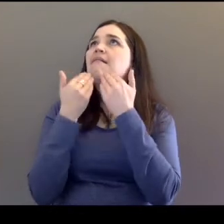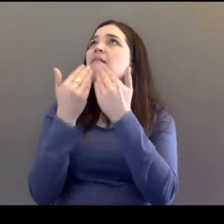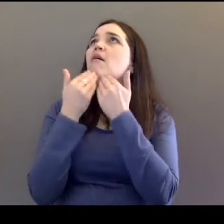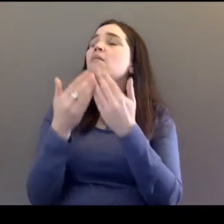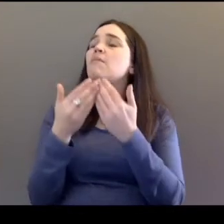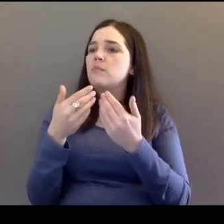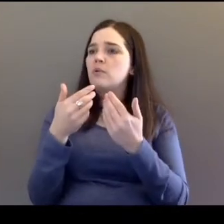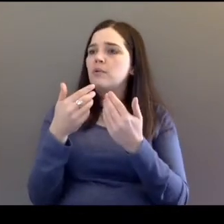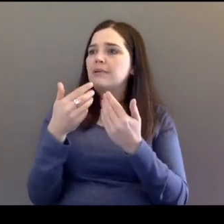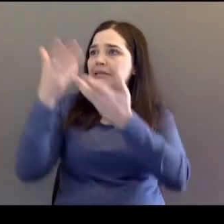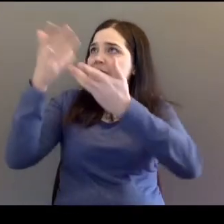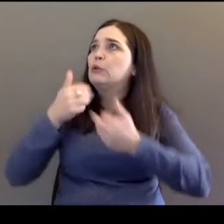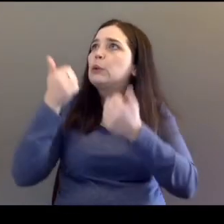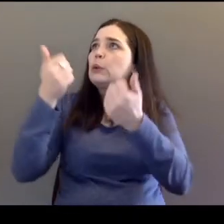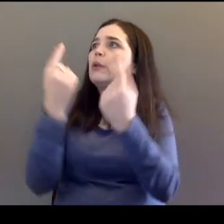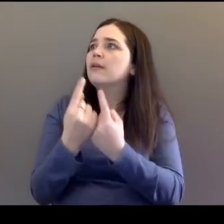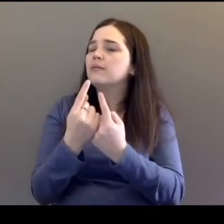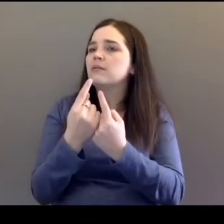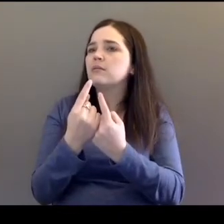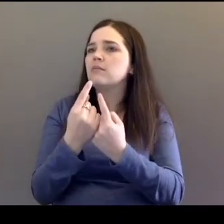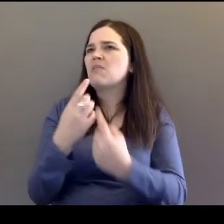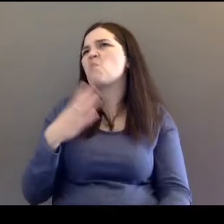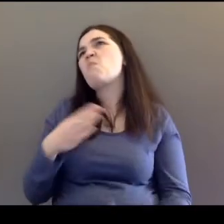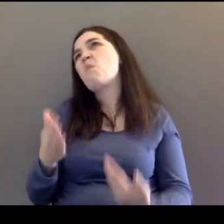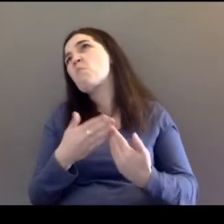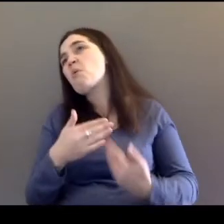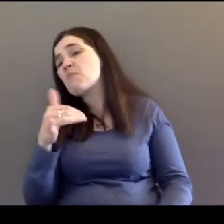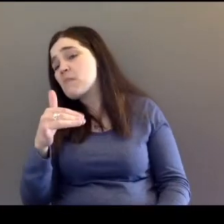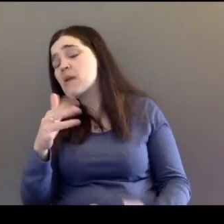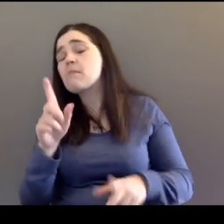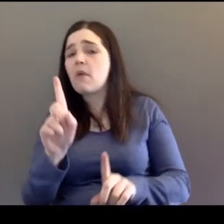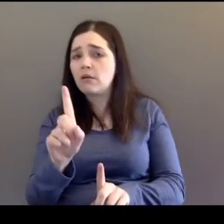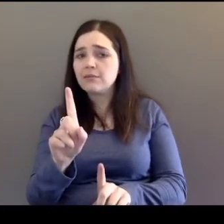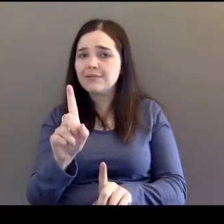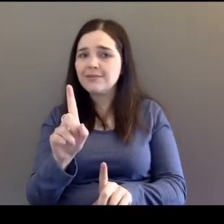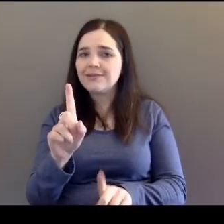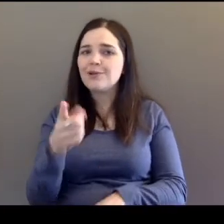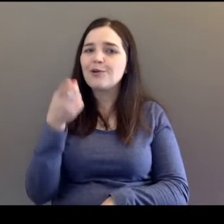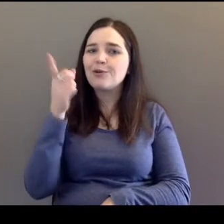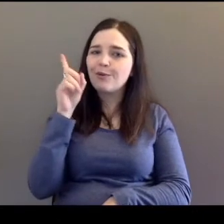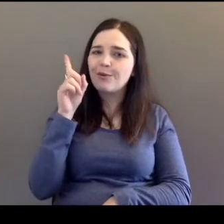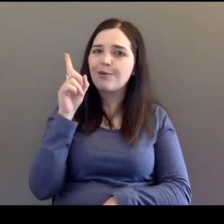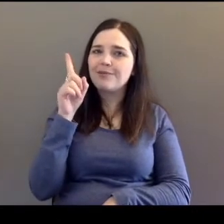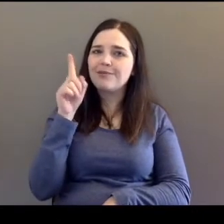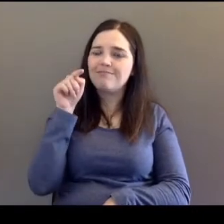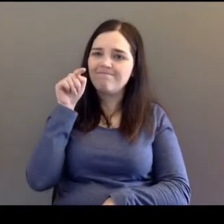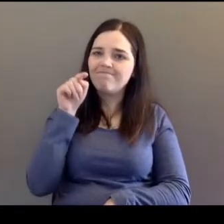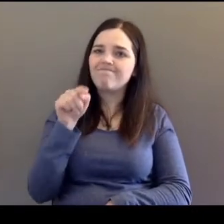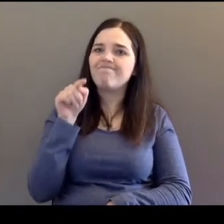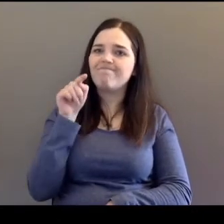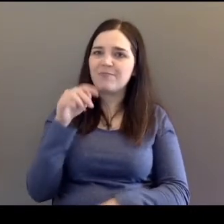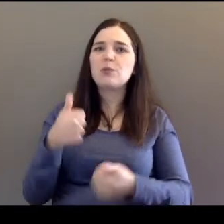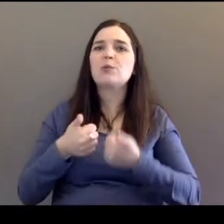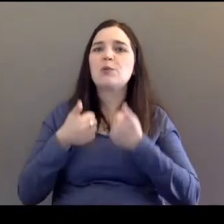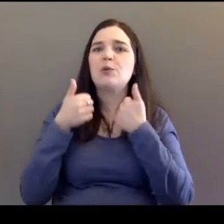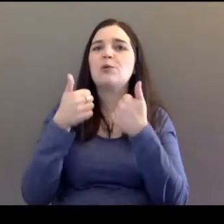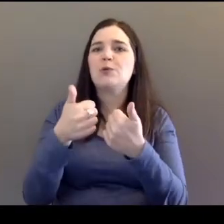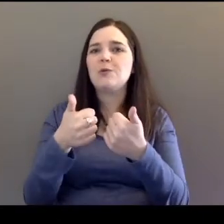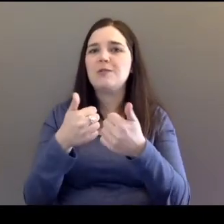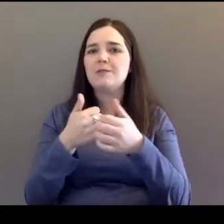good things, and we might not have everything that we want, but our God is good.